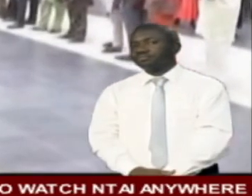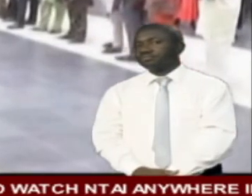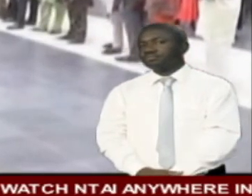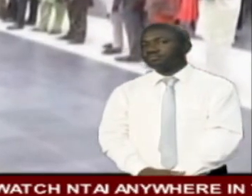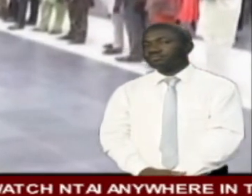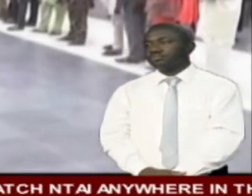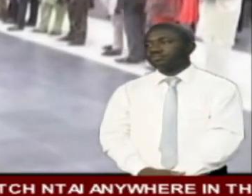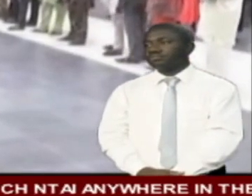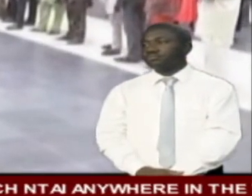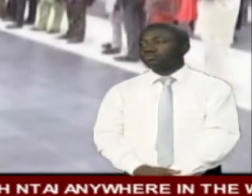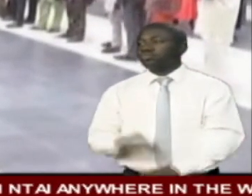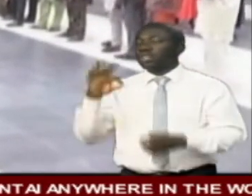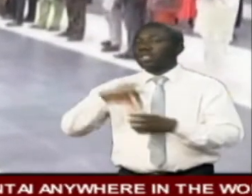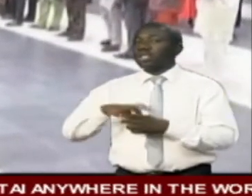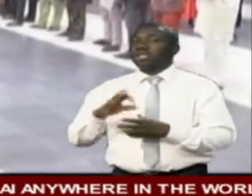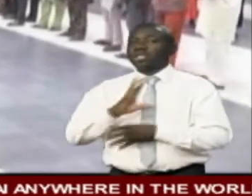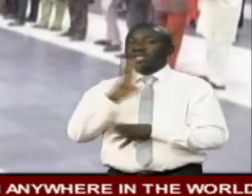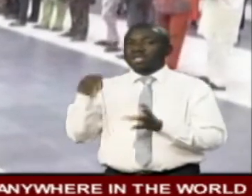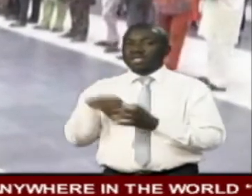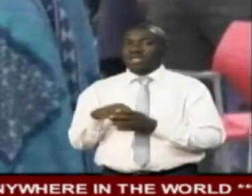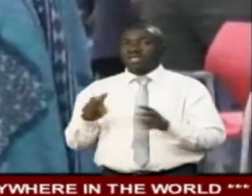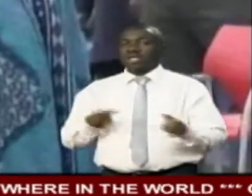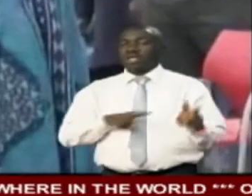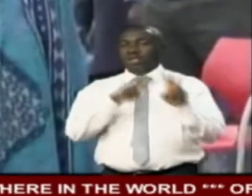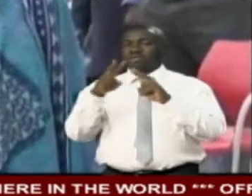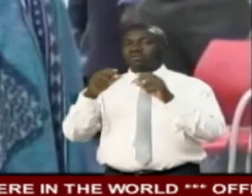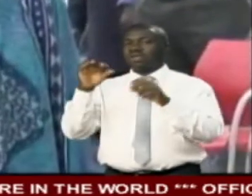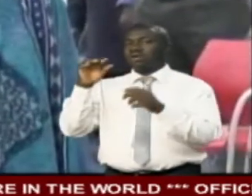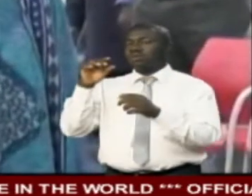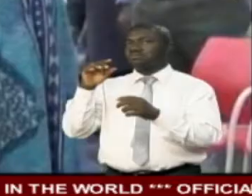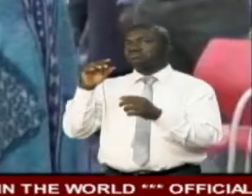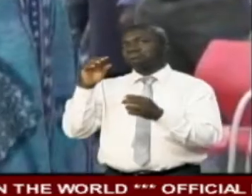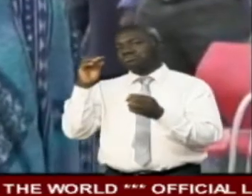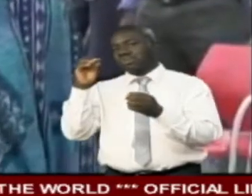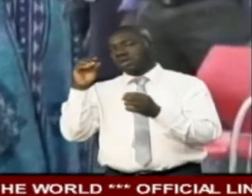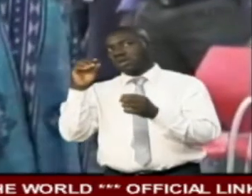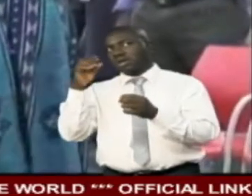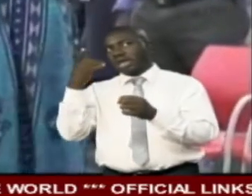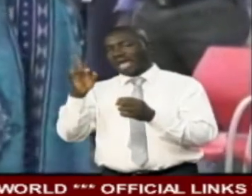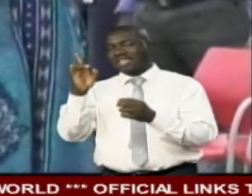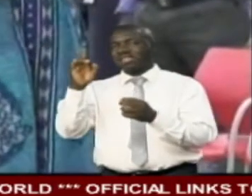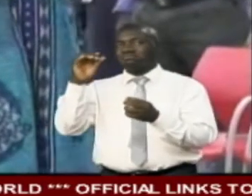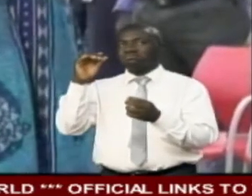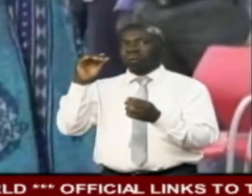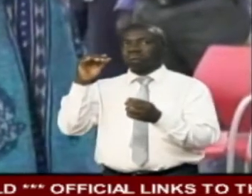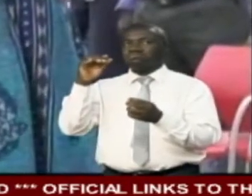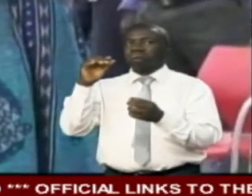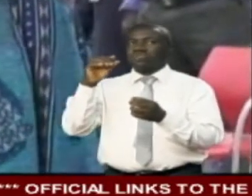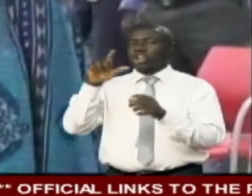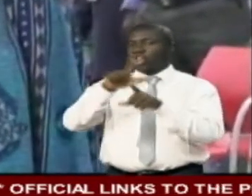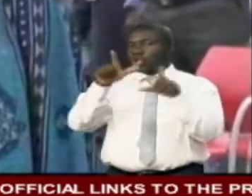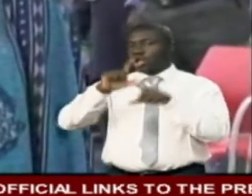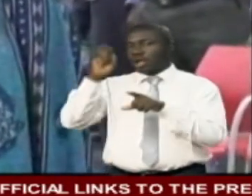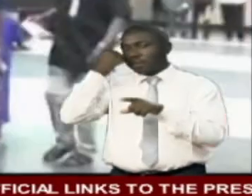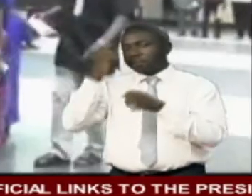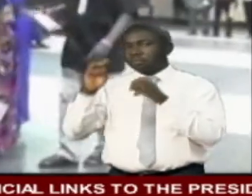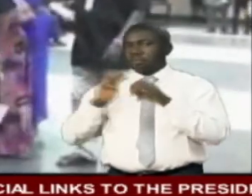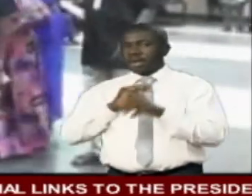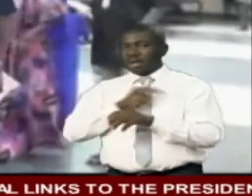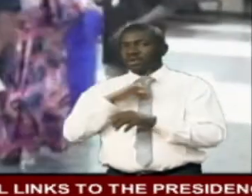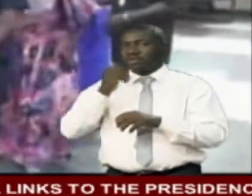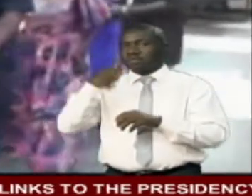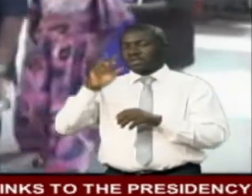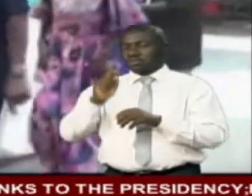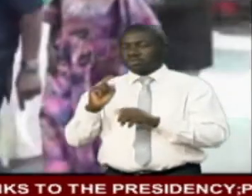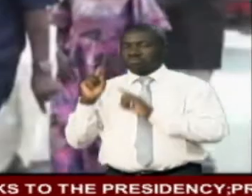The election, which involved over 2,000 delegates from the 18 local government areas of the state, was conducted in an atmosphere of